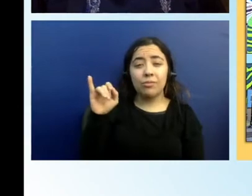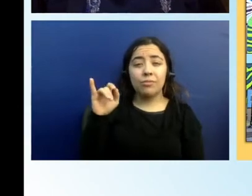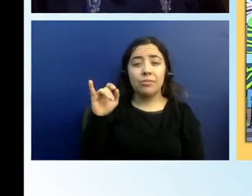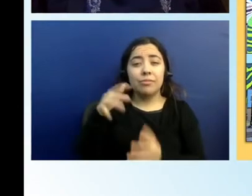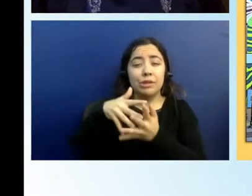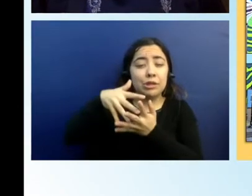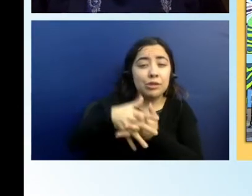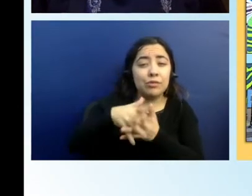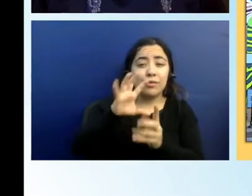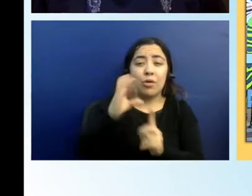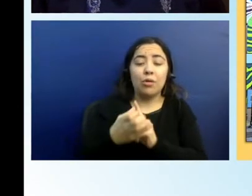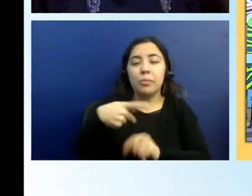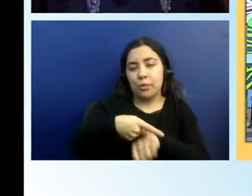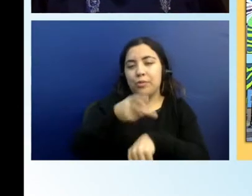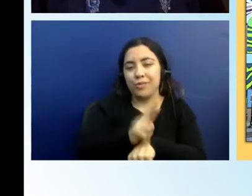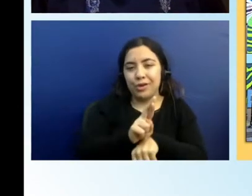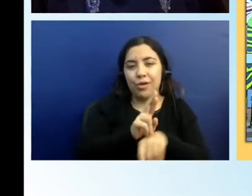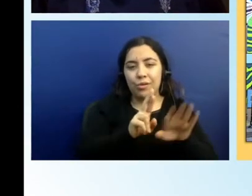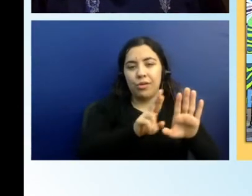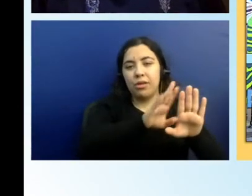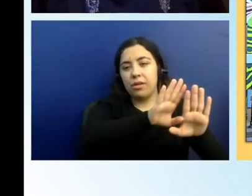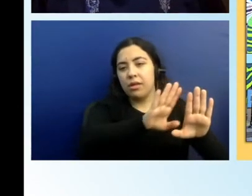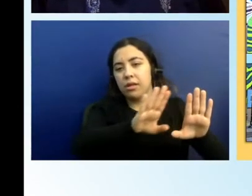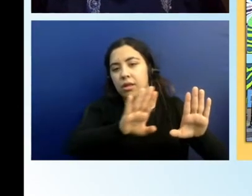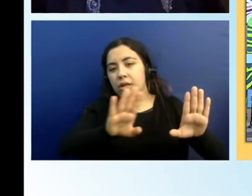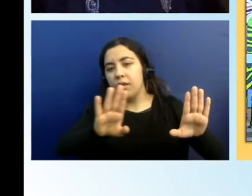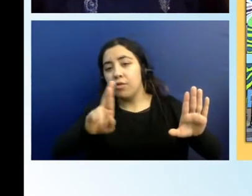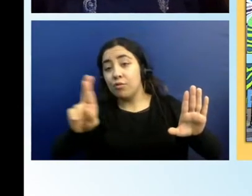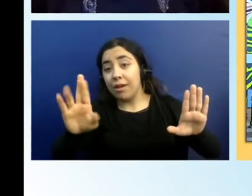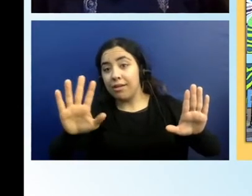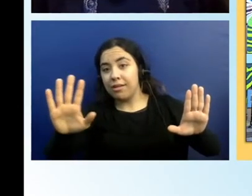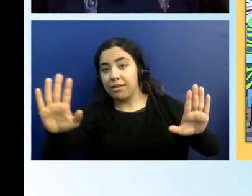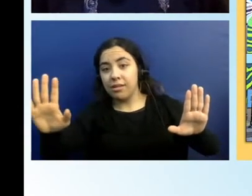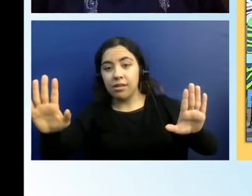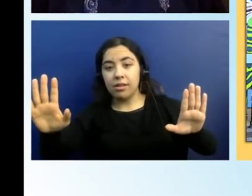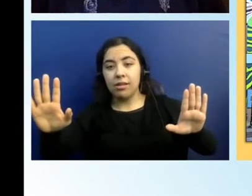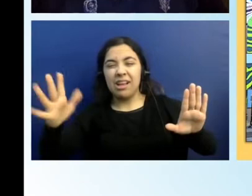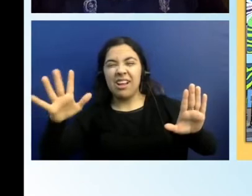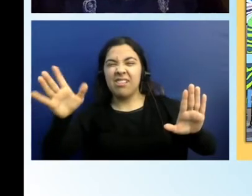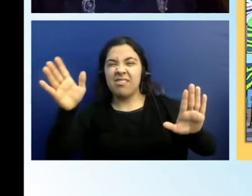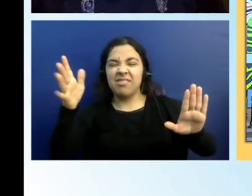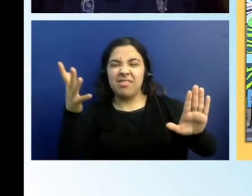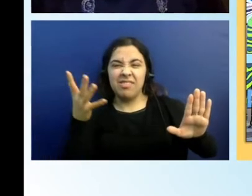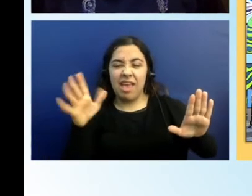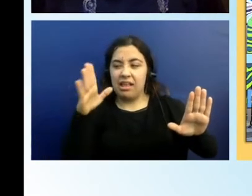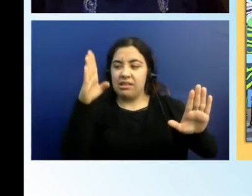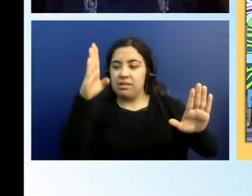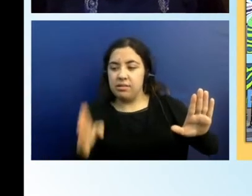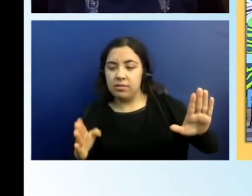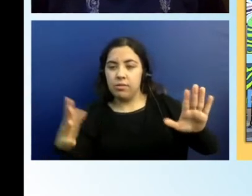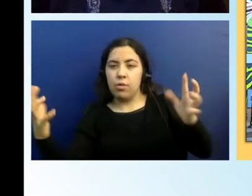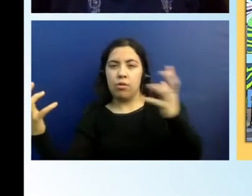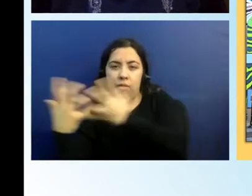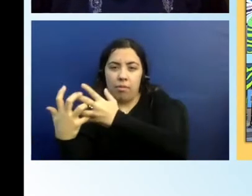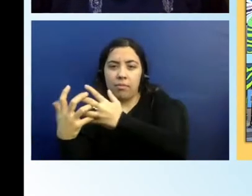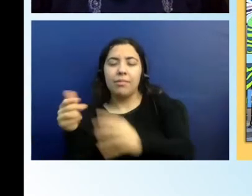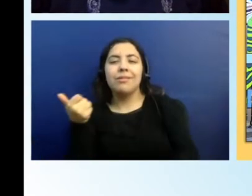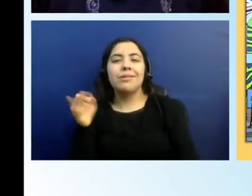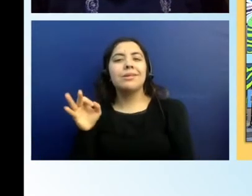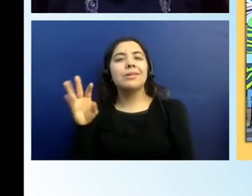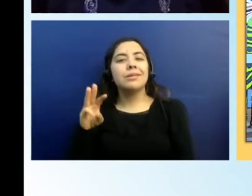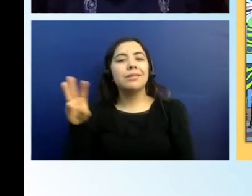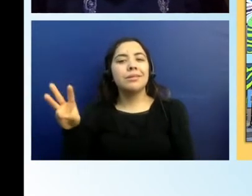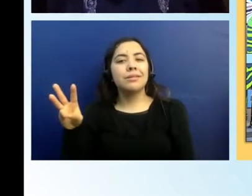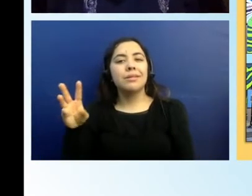Rico. And on the right hand, the mural sort of ends or culminates in the 1966 Division